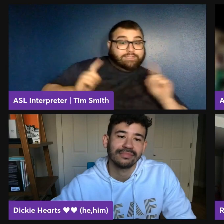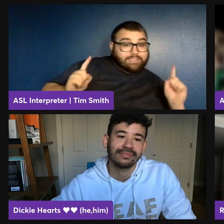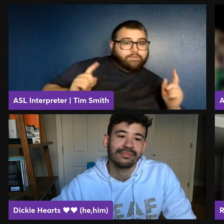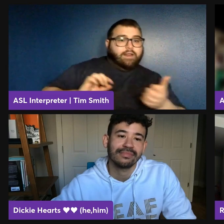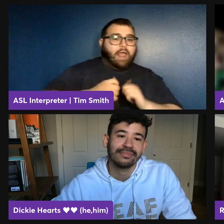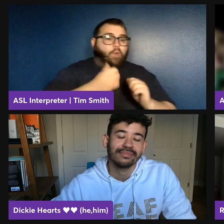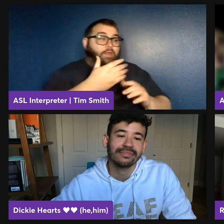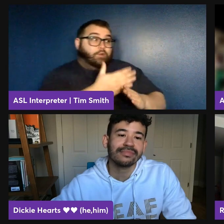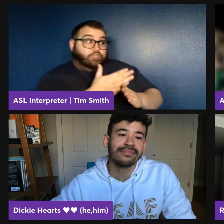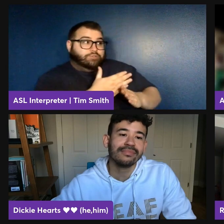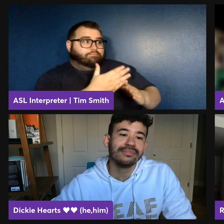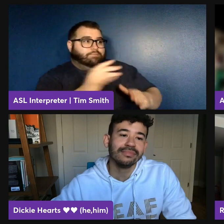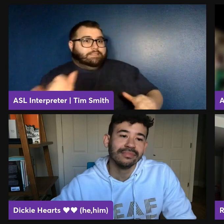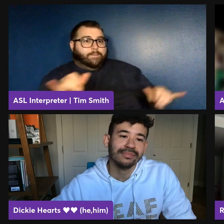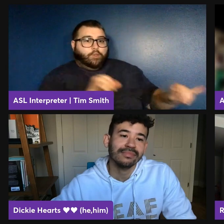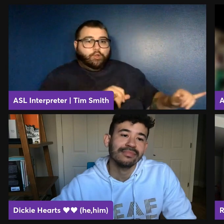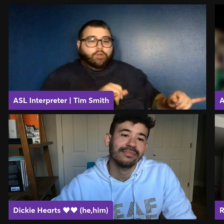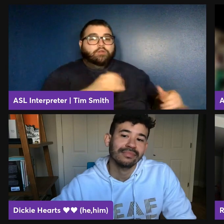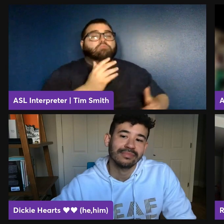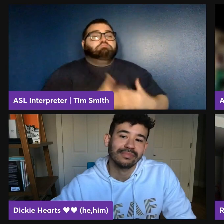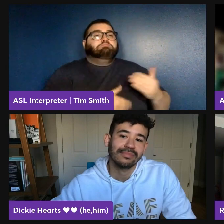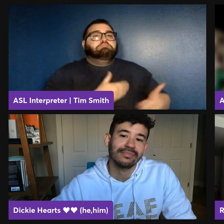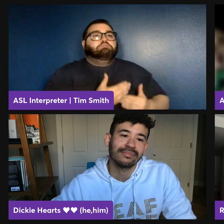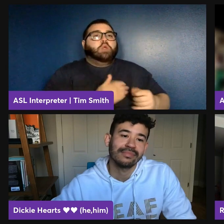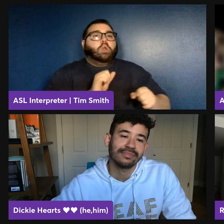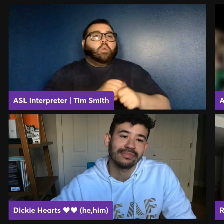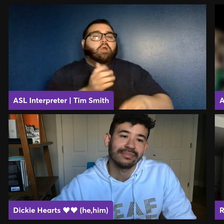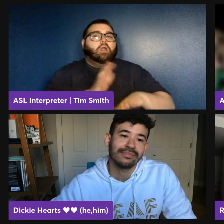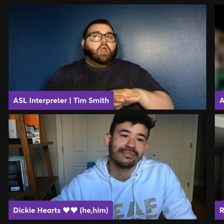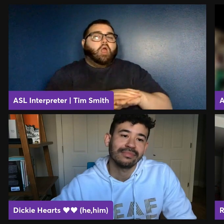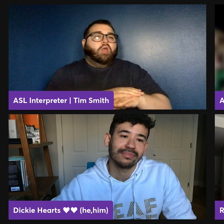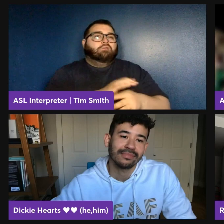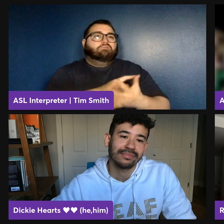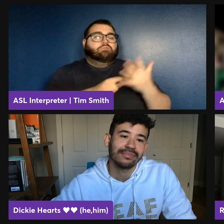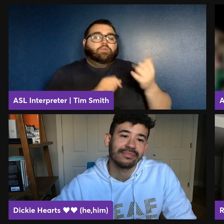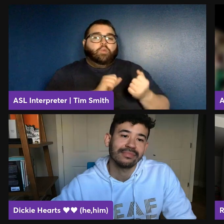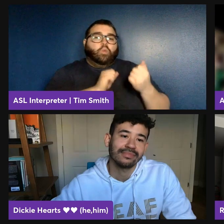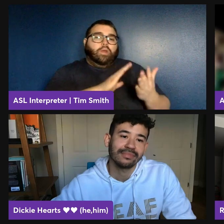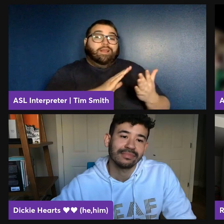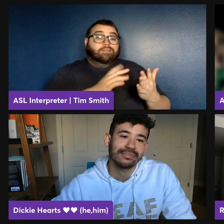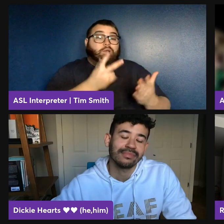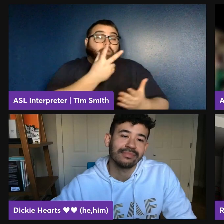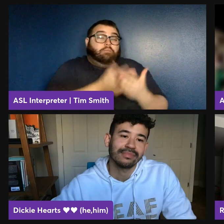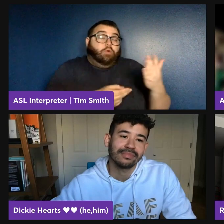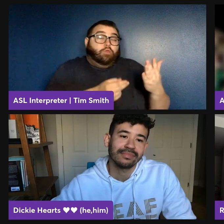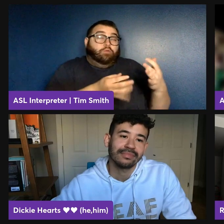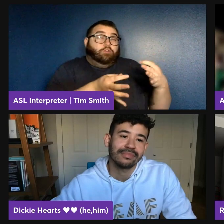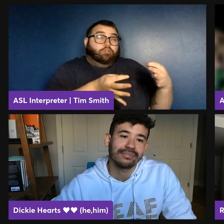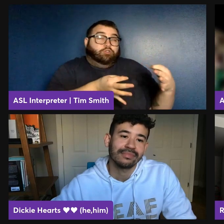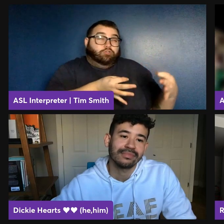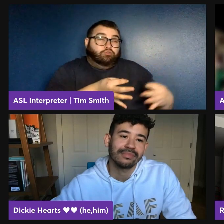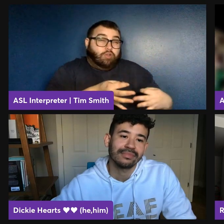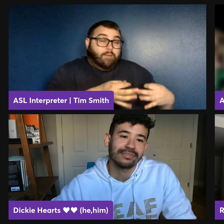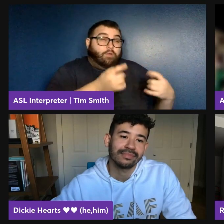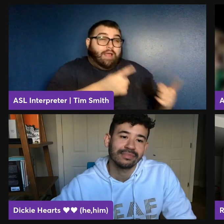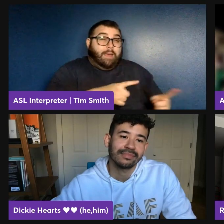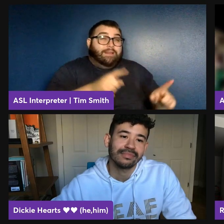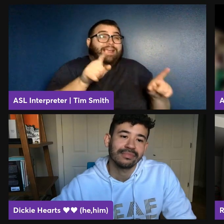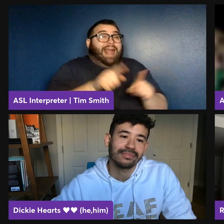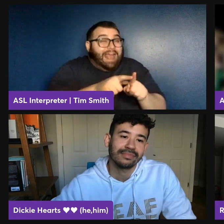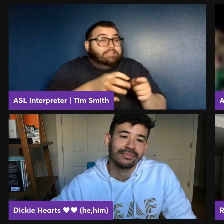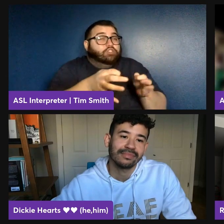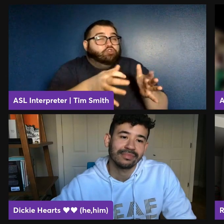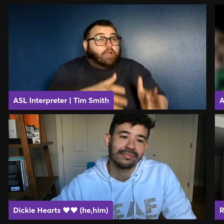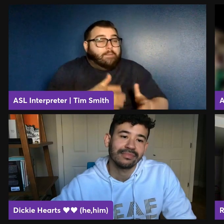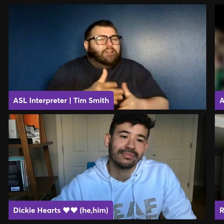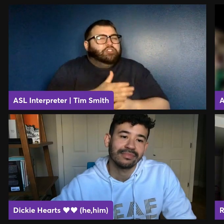eventually were able to work on the ways that I would both describe what's happening as a describer and share some of